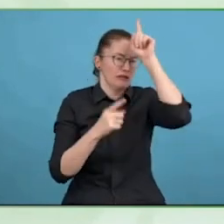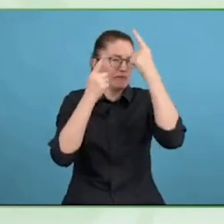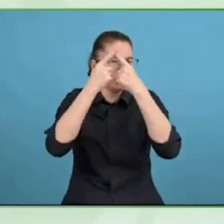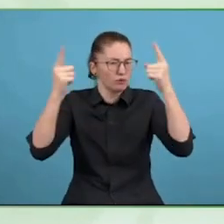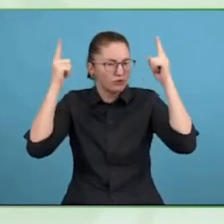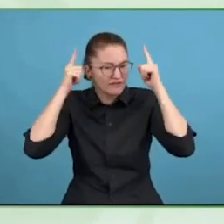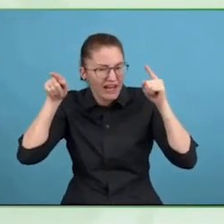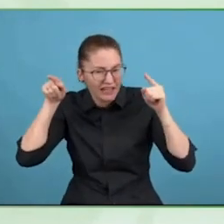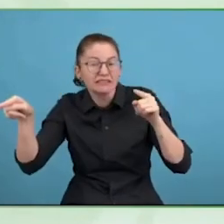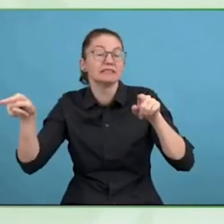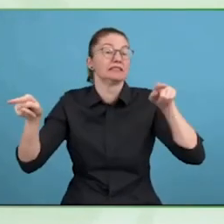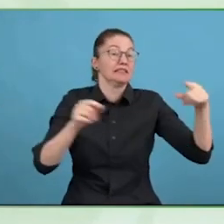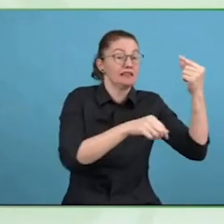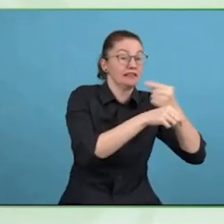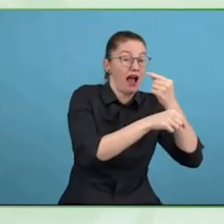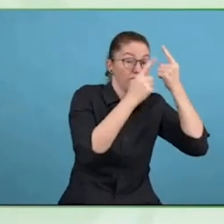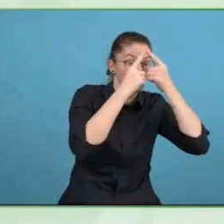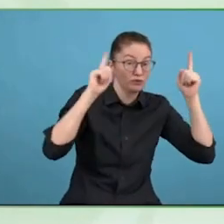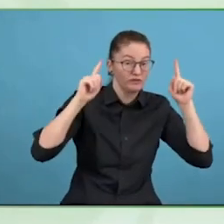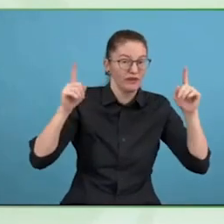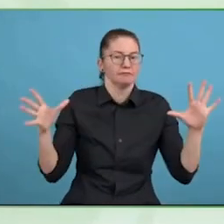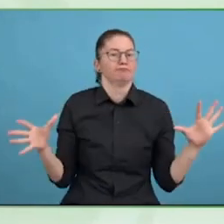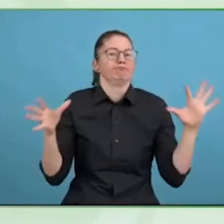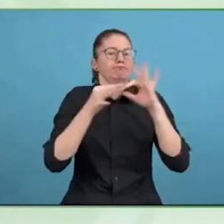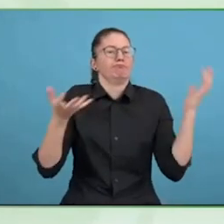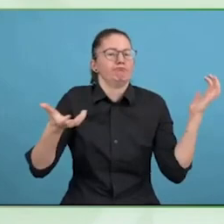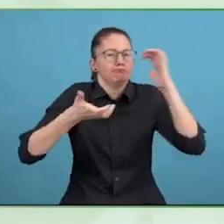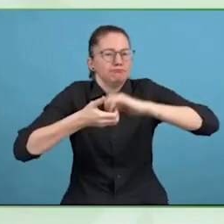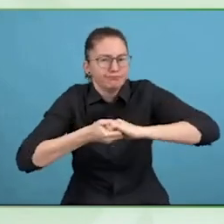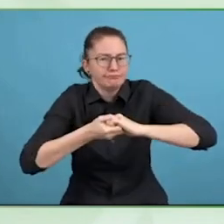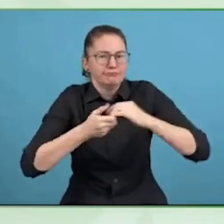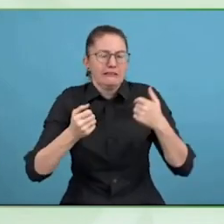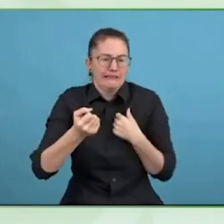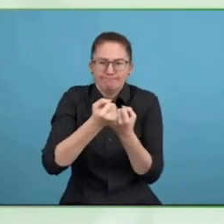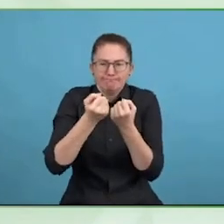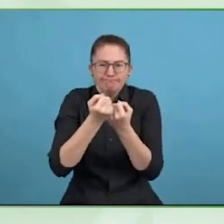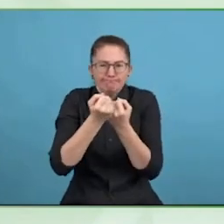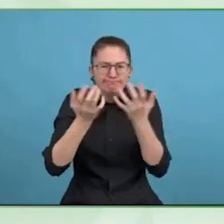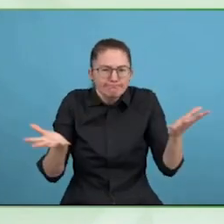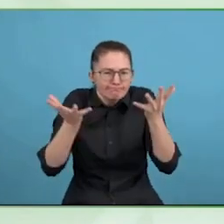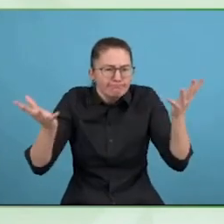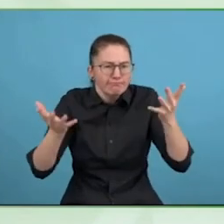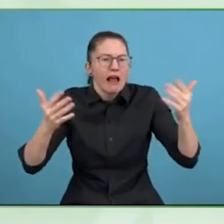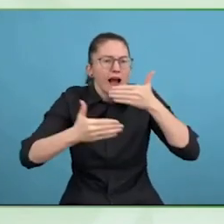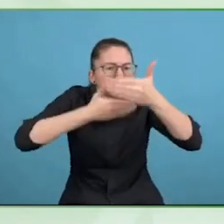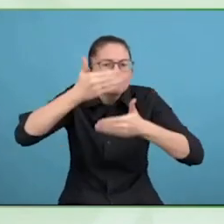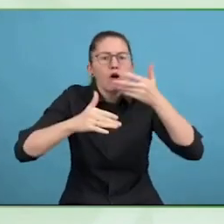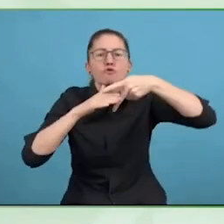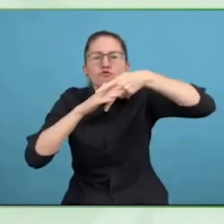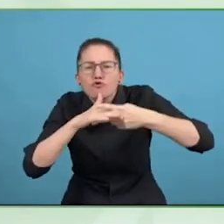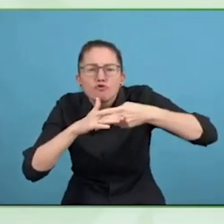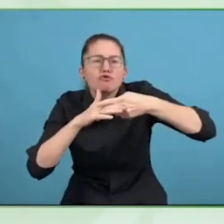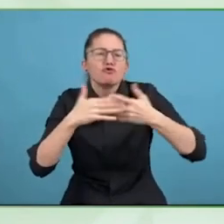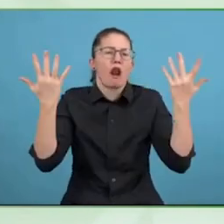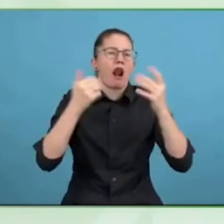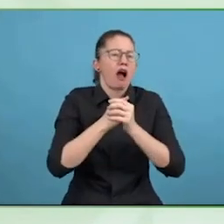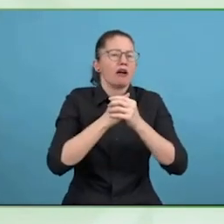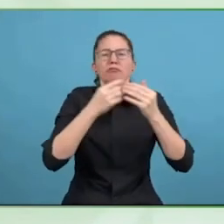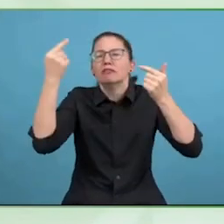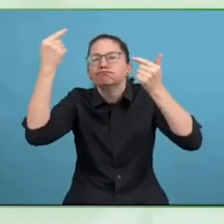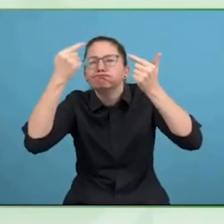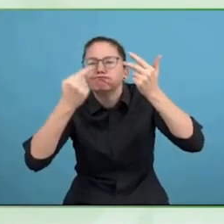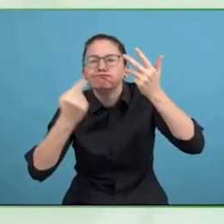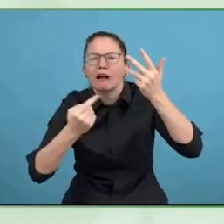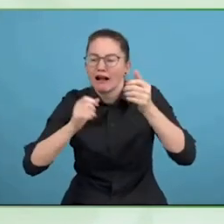German expertise here. Great. That's excellent. I mean, what is enormously encouraging to me, and I'm sure will be enormously encouraging to